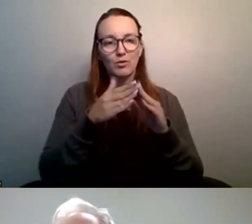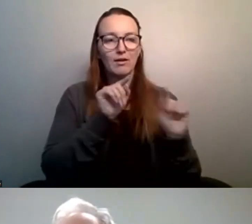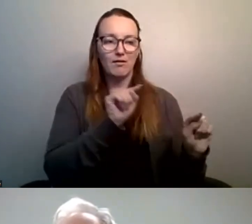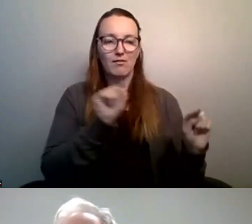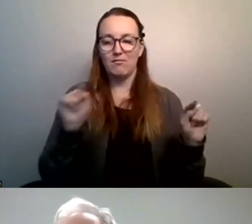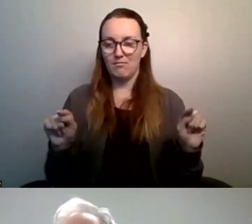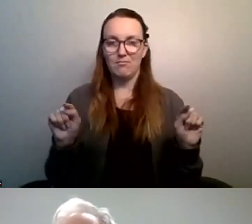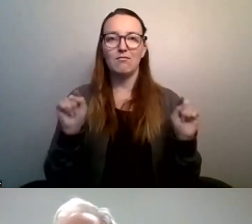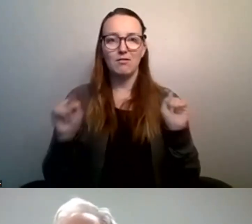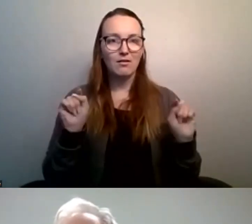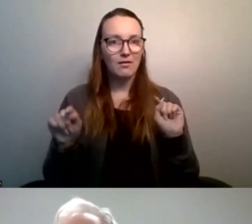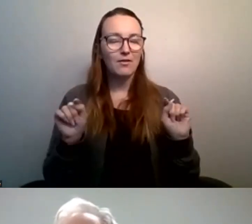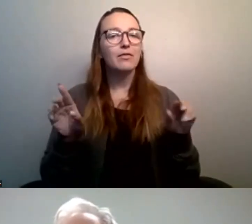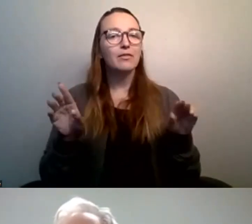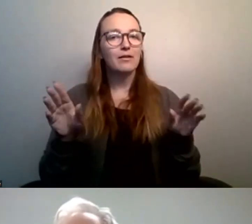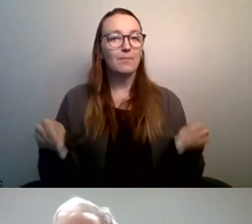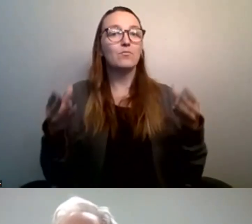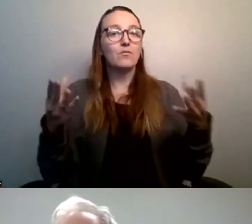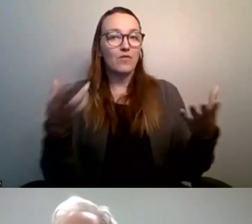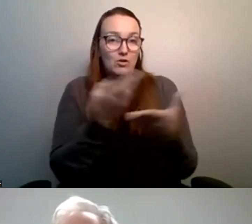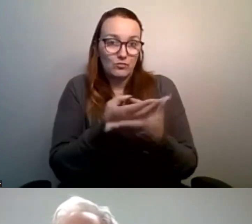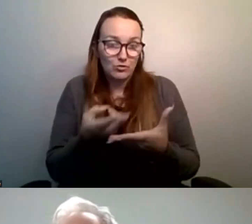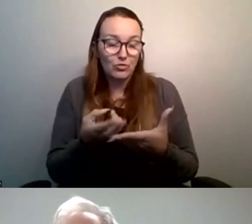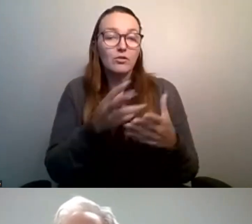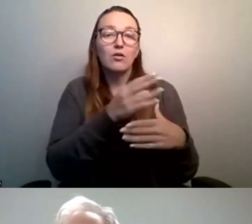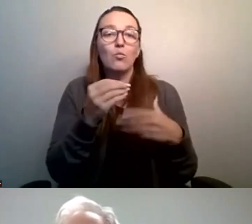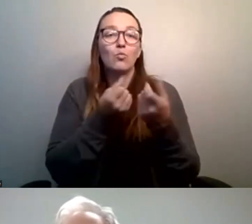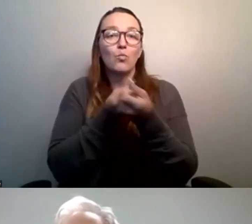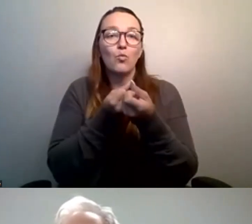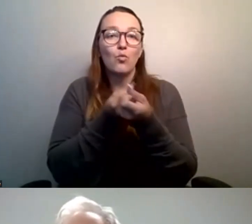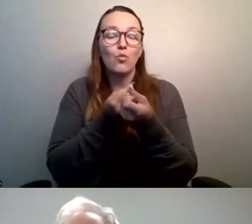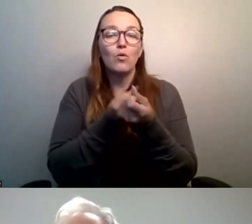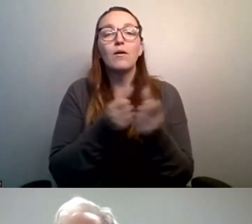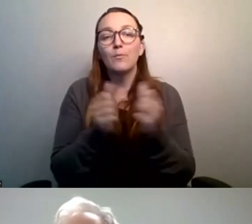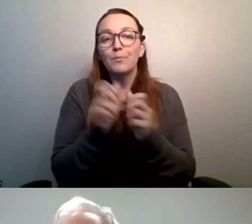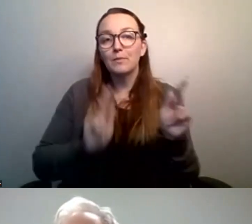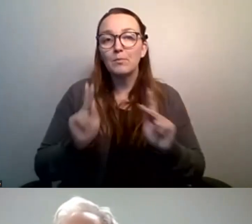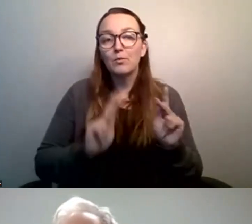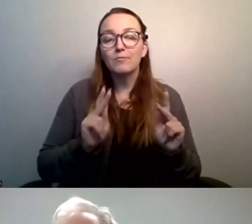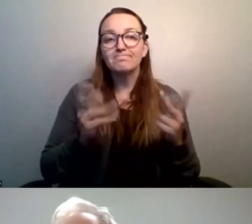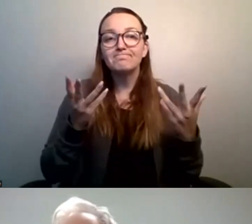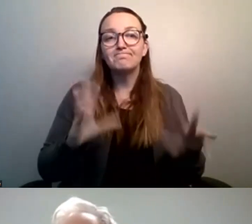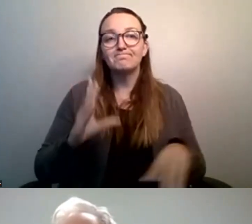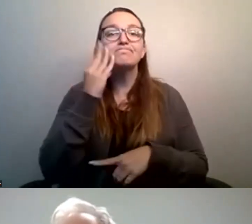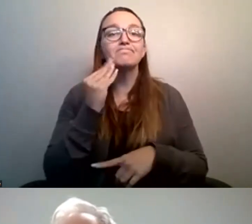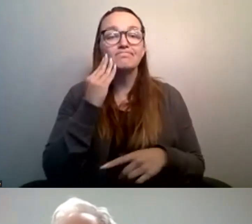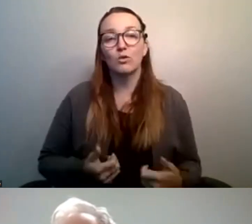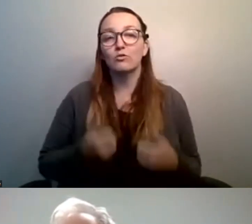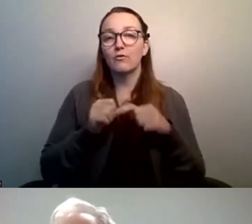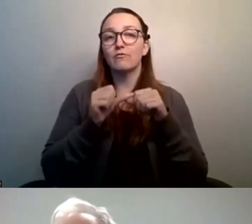that provide resources and support for people who have survived domestic